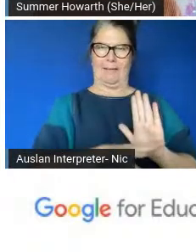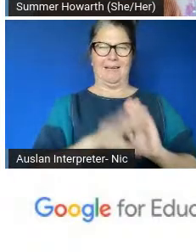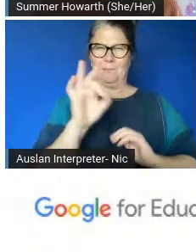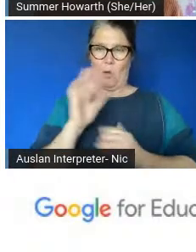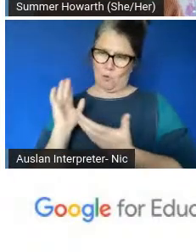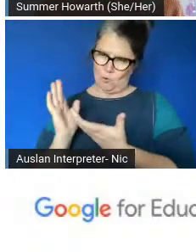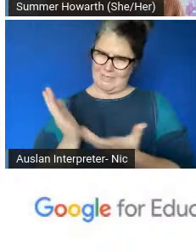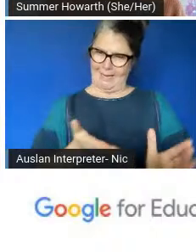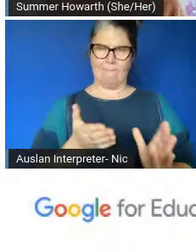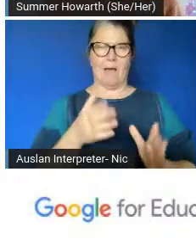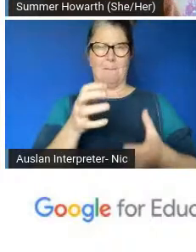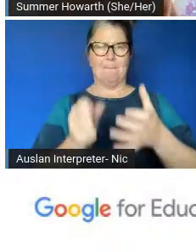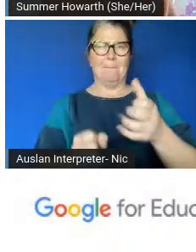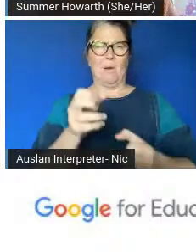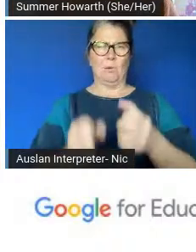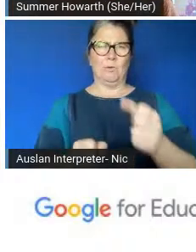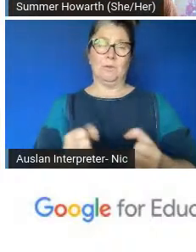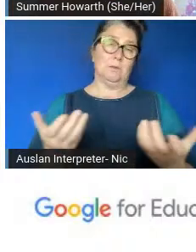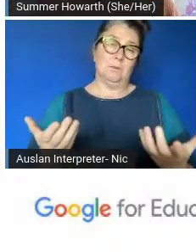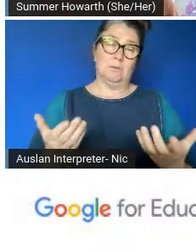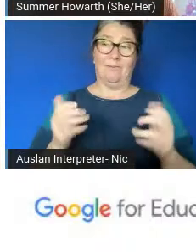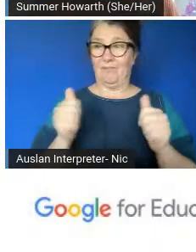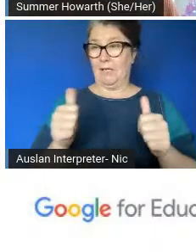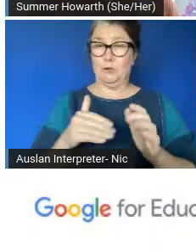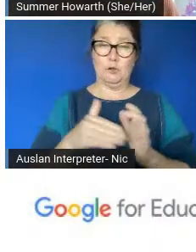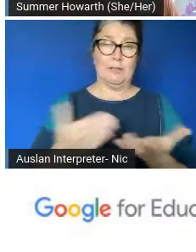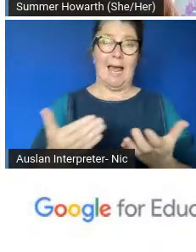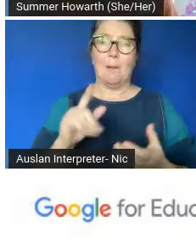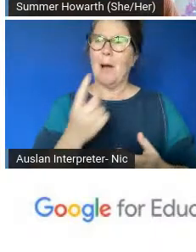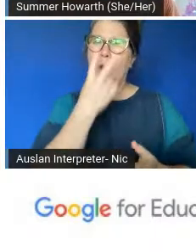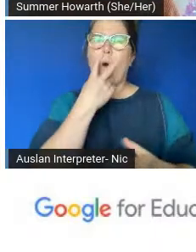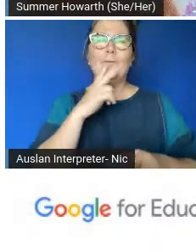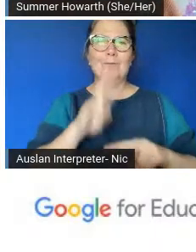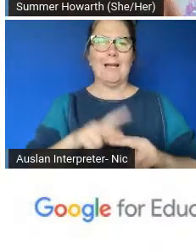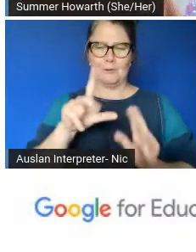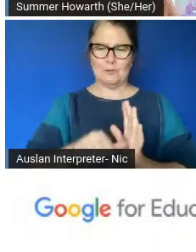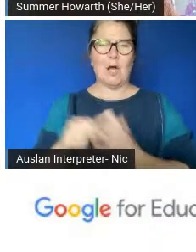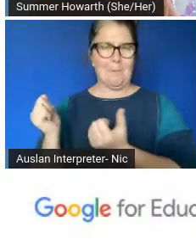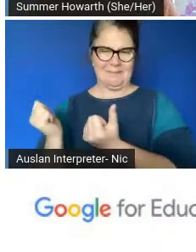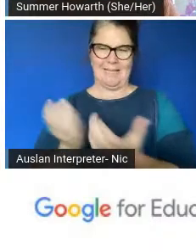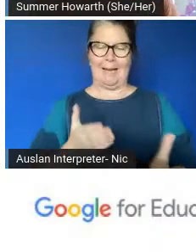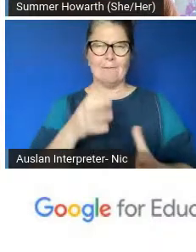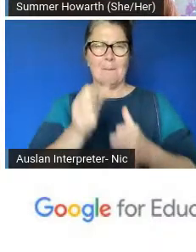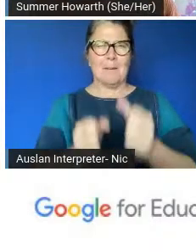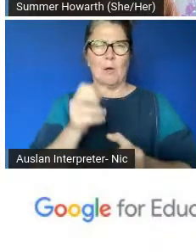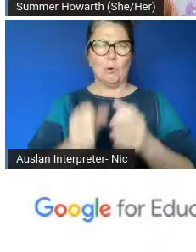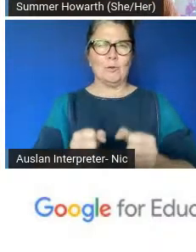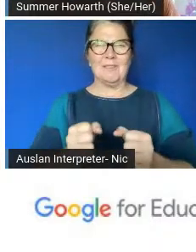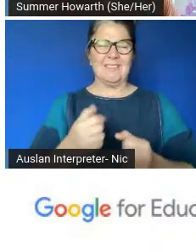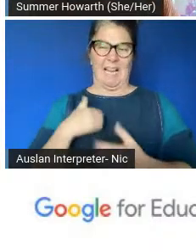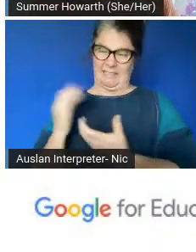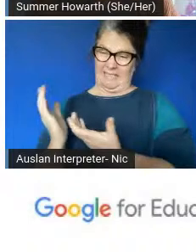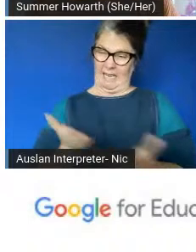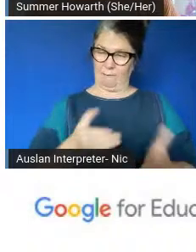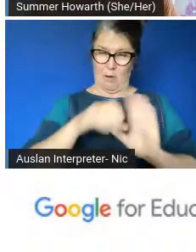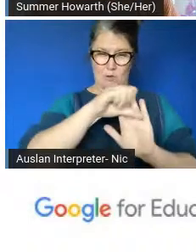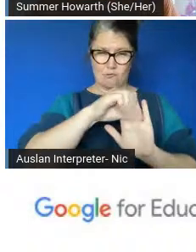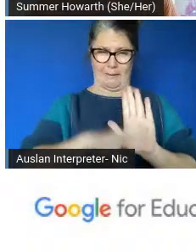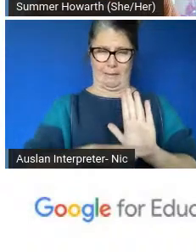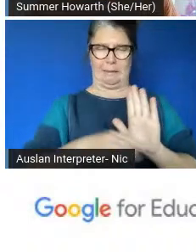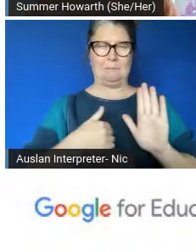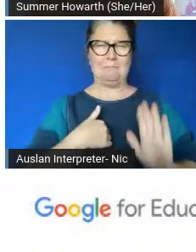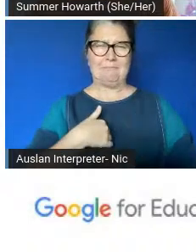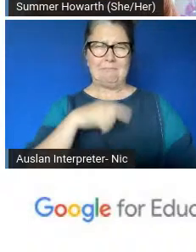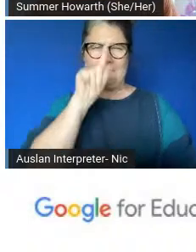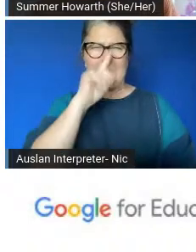we don't deliver milk anymore, but uncovering curriculum rather than delivering it, but really allowing us